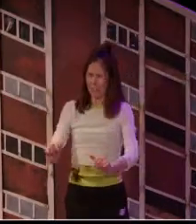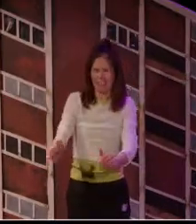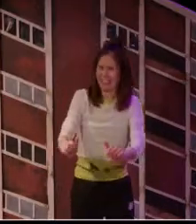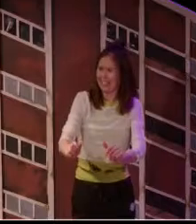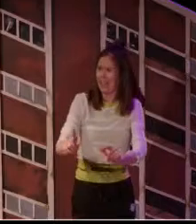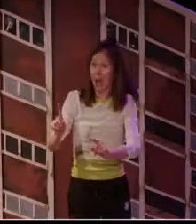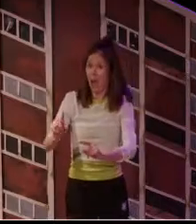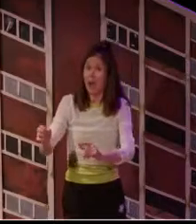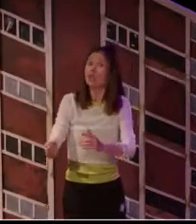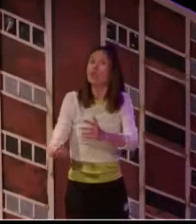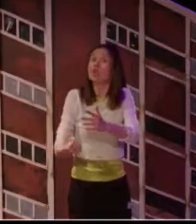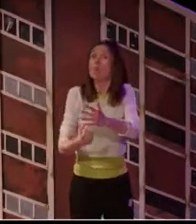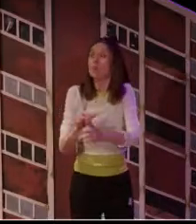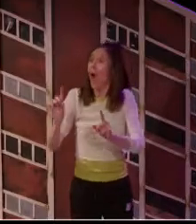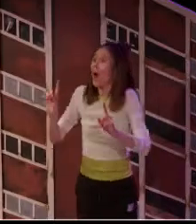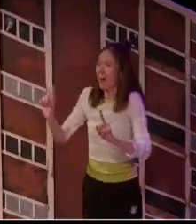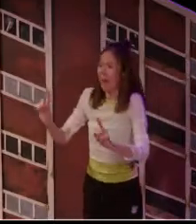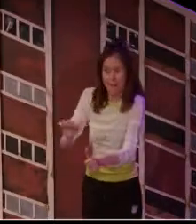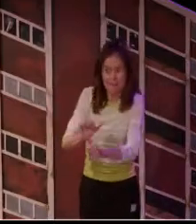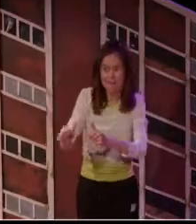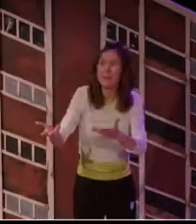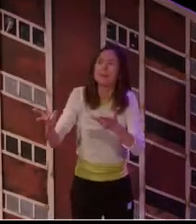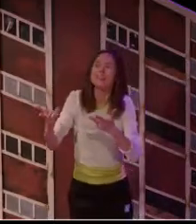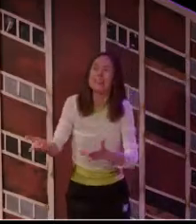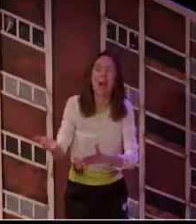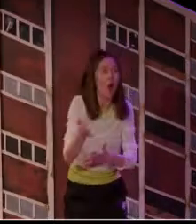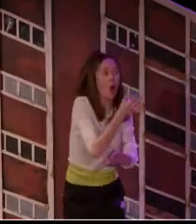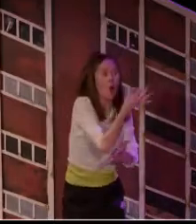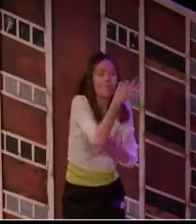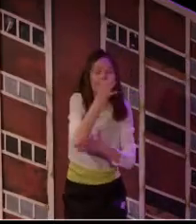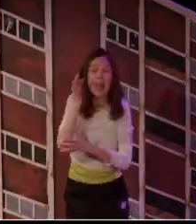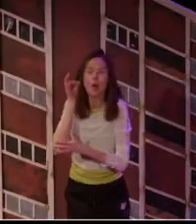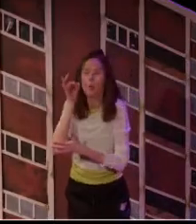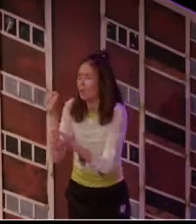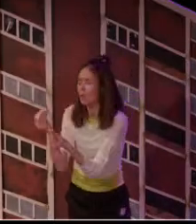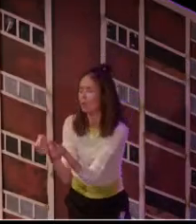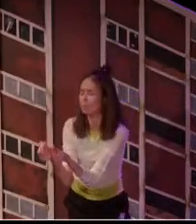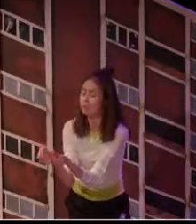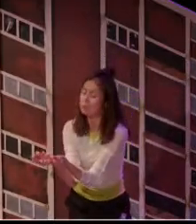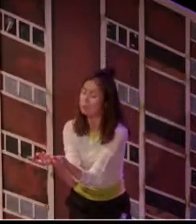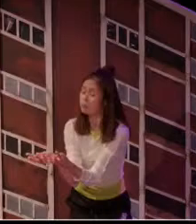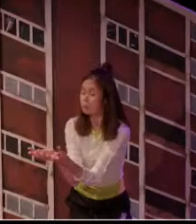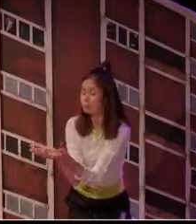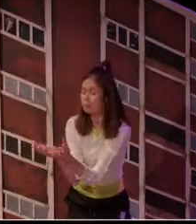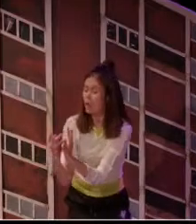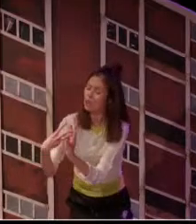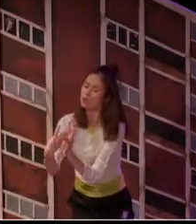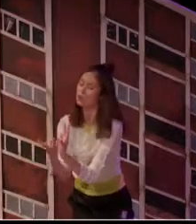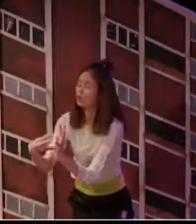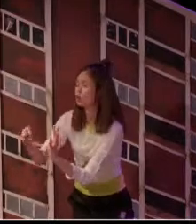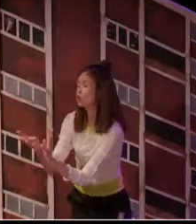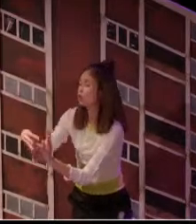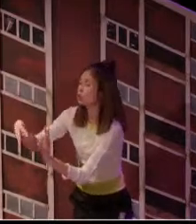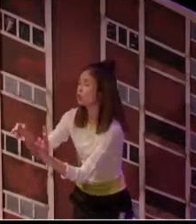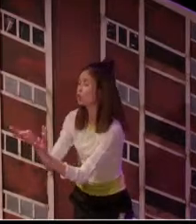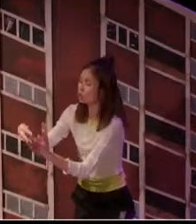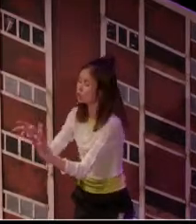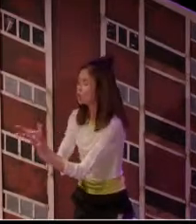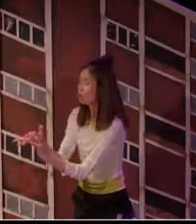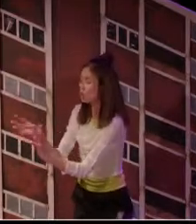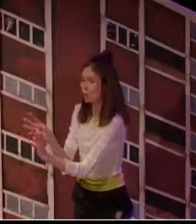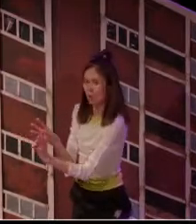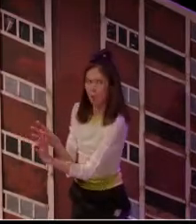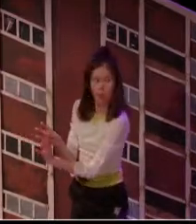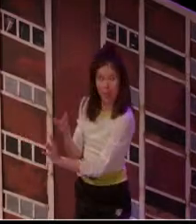The fairest flowers of the season are common daisies and striped carnations, which some